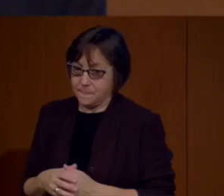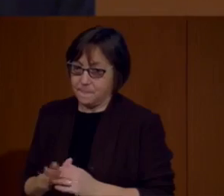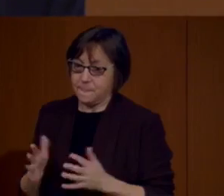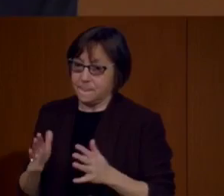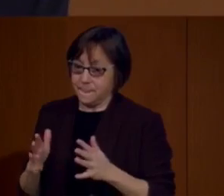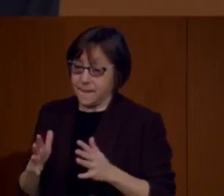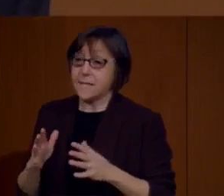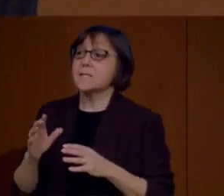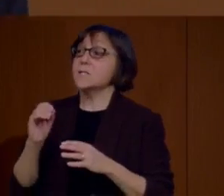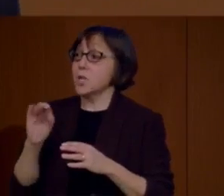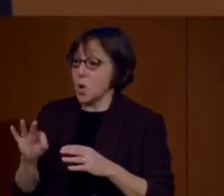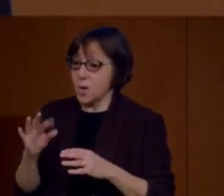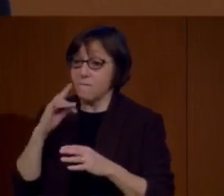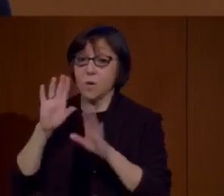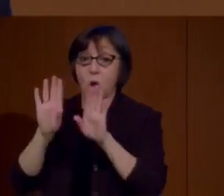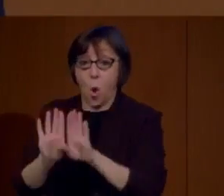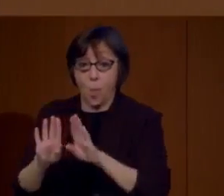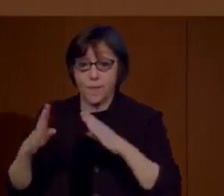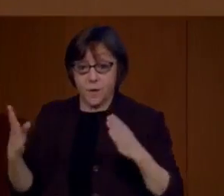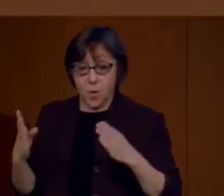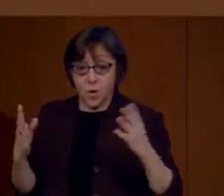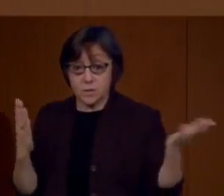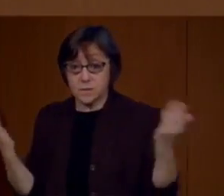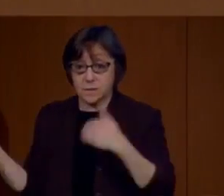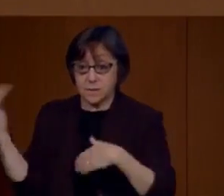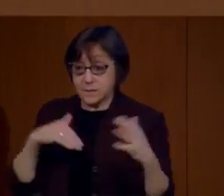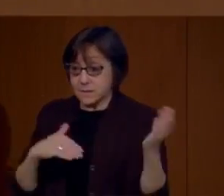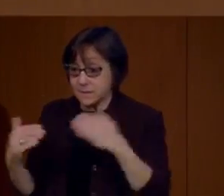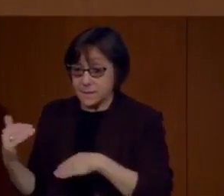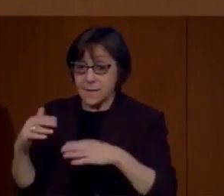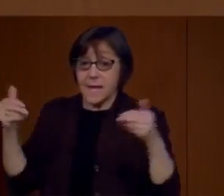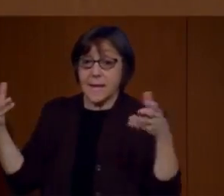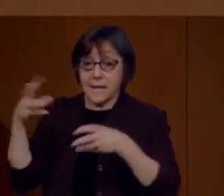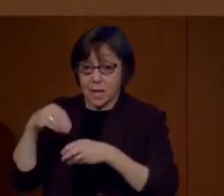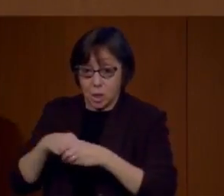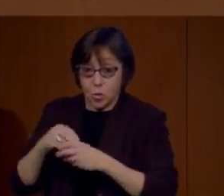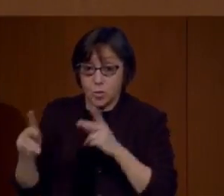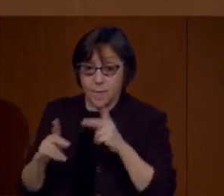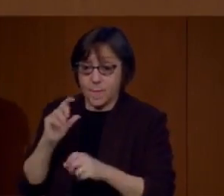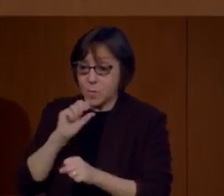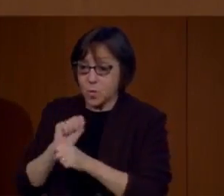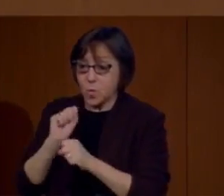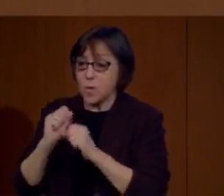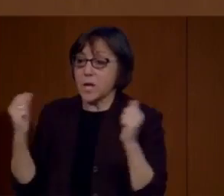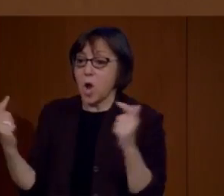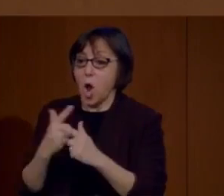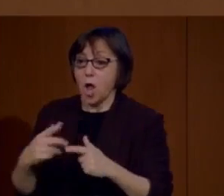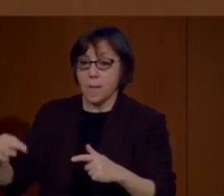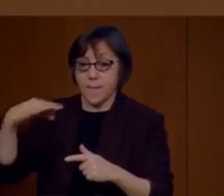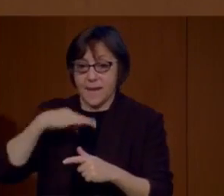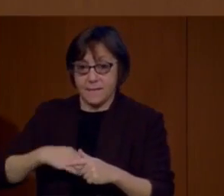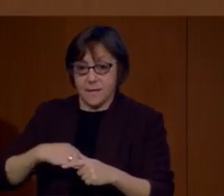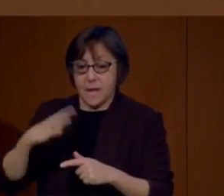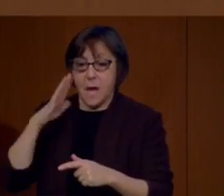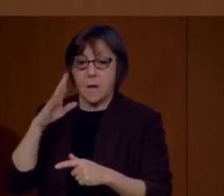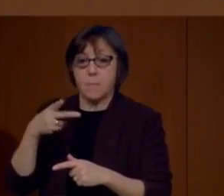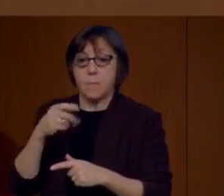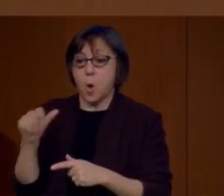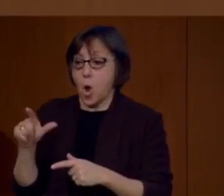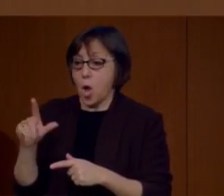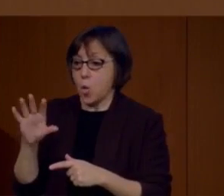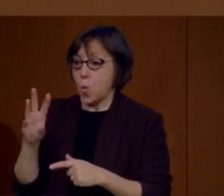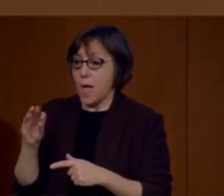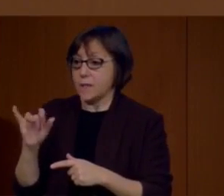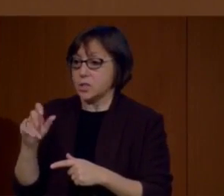So if we open the doors and get more people employed and include them in our workplaces, we're all going to benefit. As my friend Paul Wellstone used to always